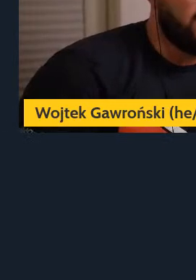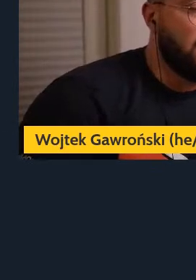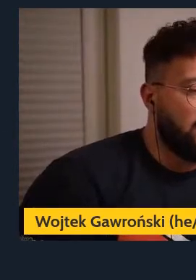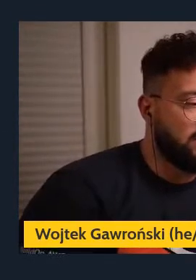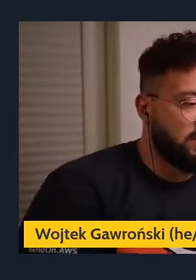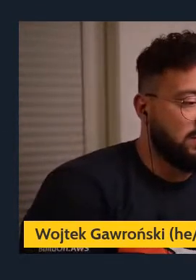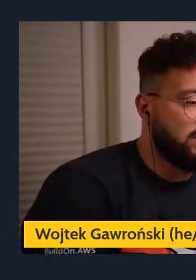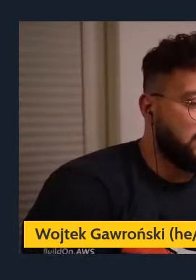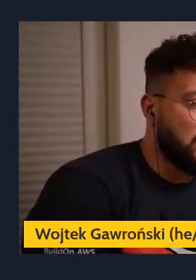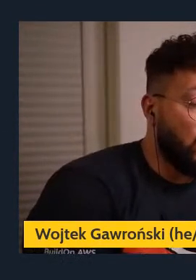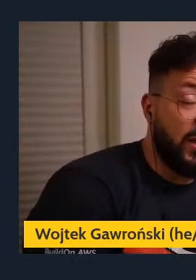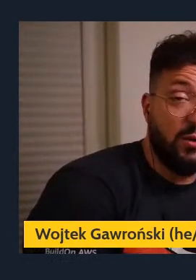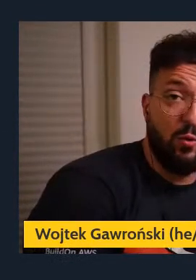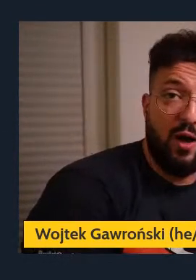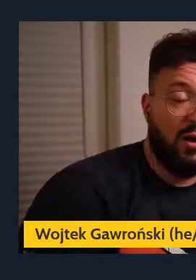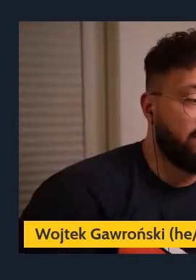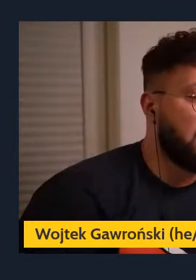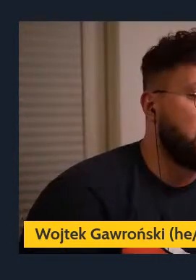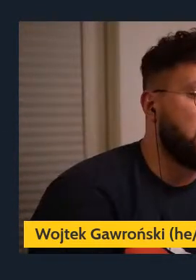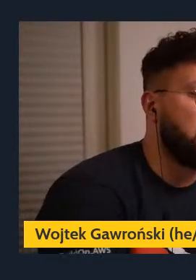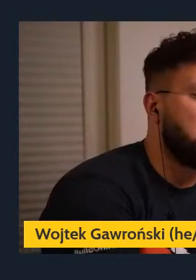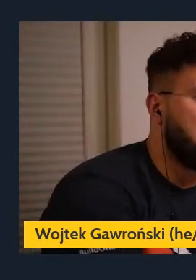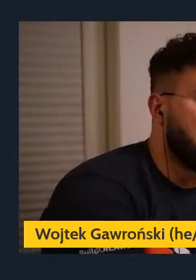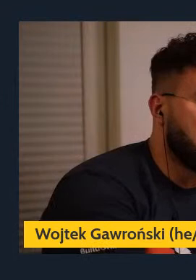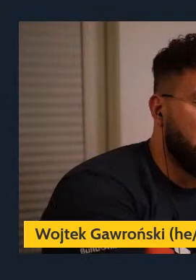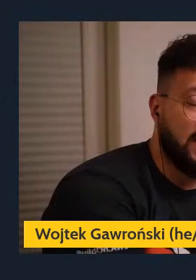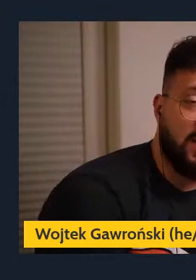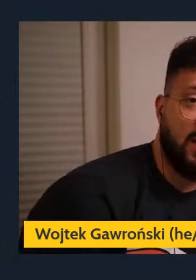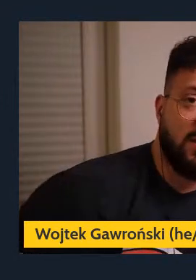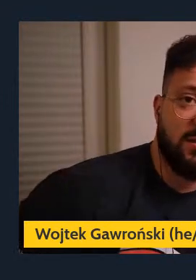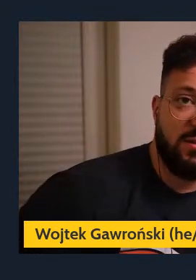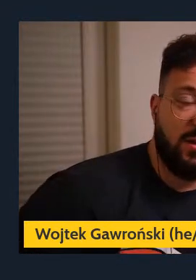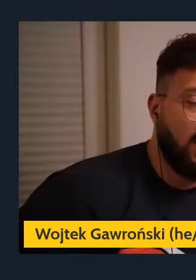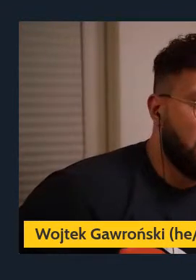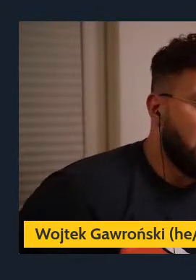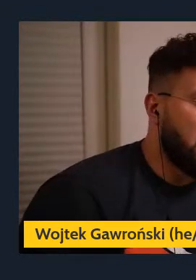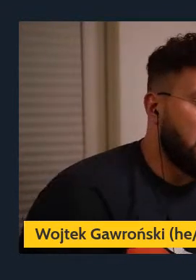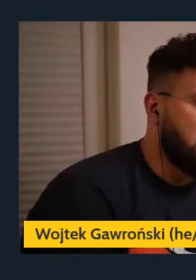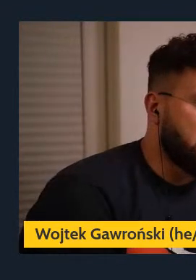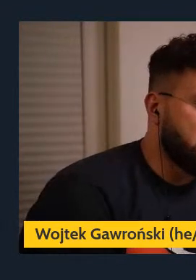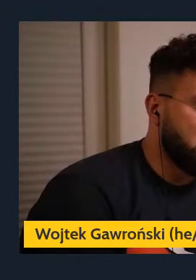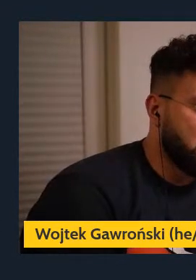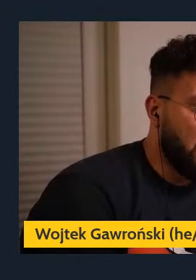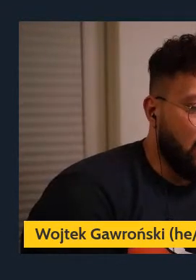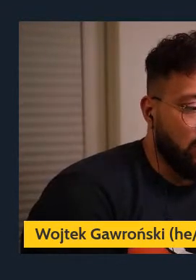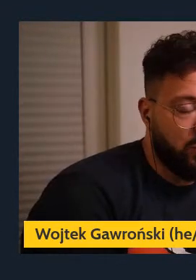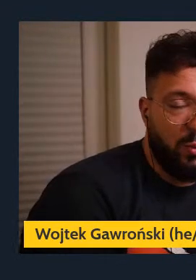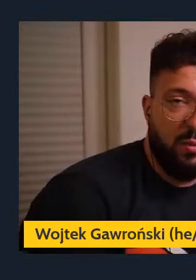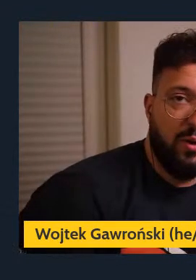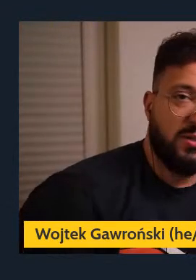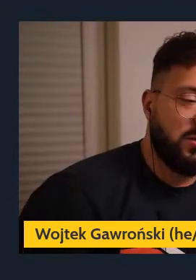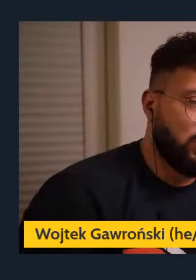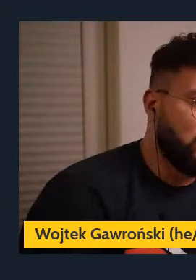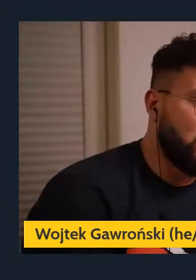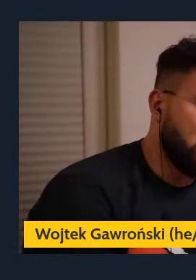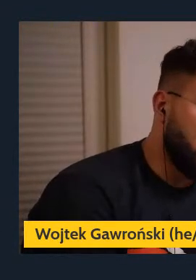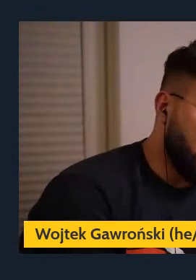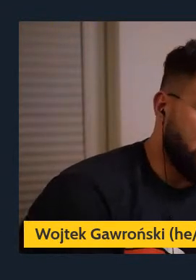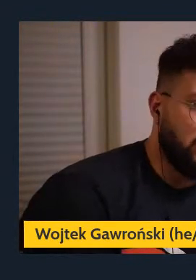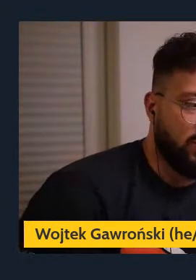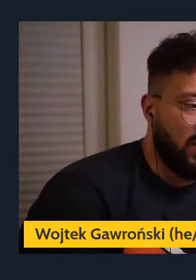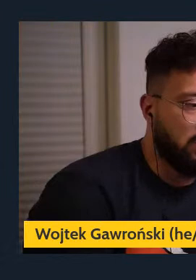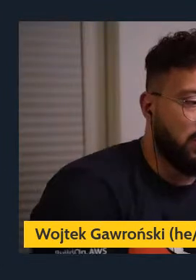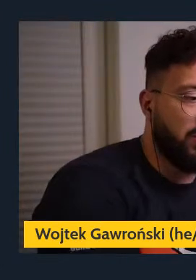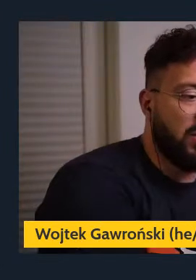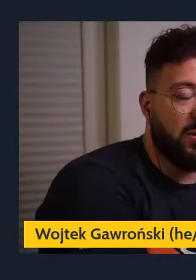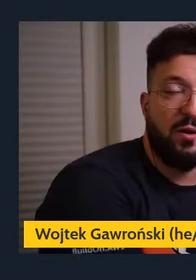right. We do have our next guest. I will do my best to not butcher